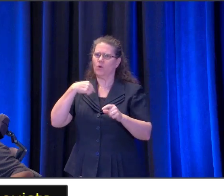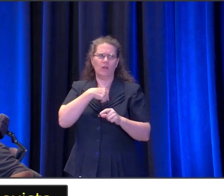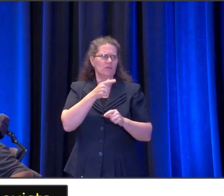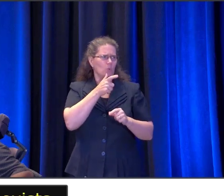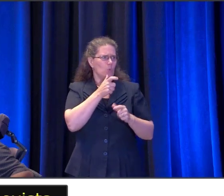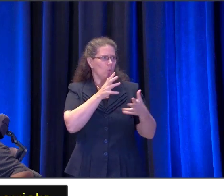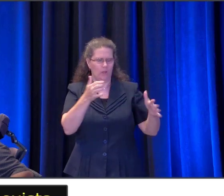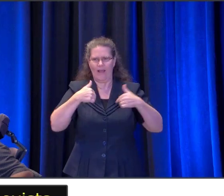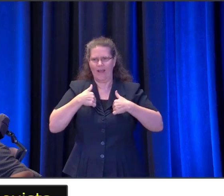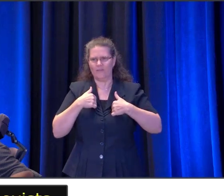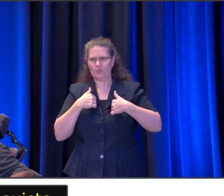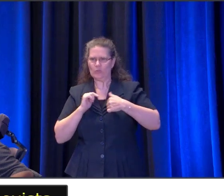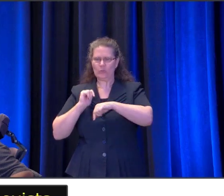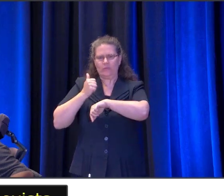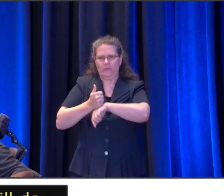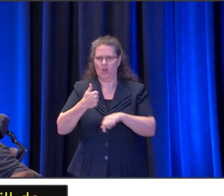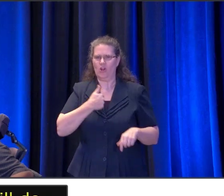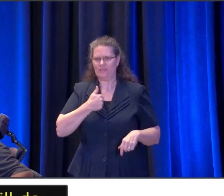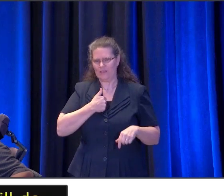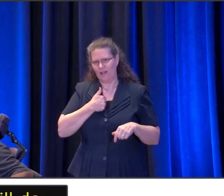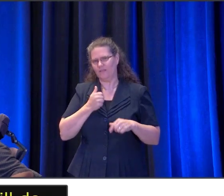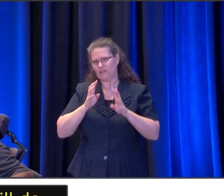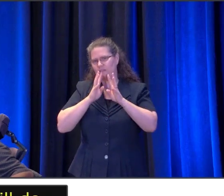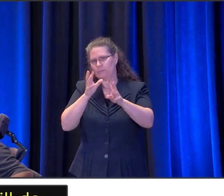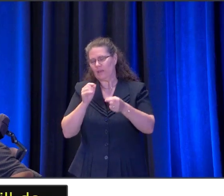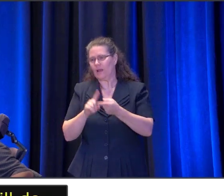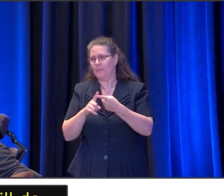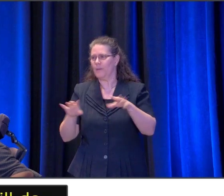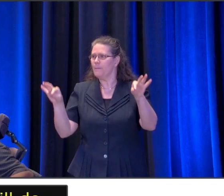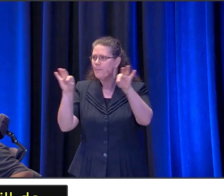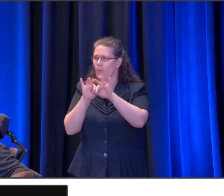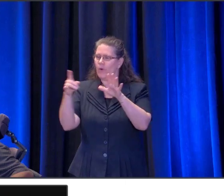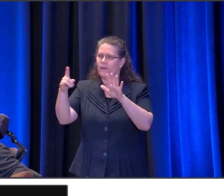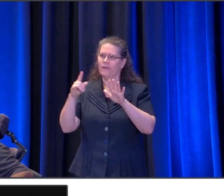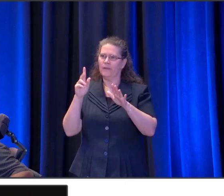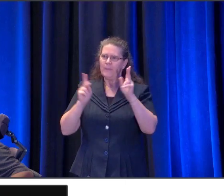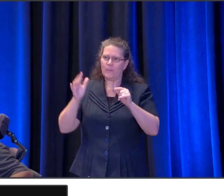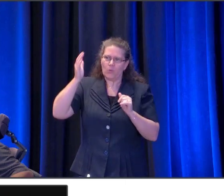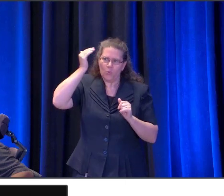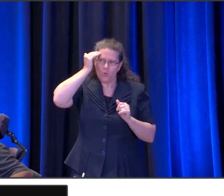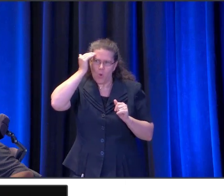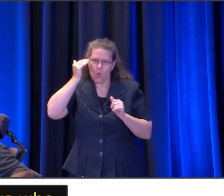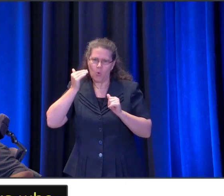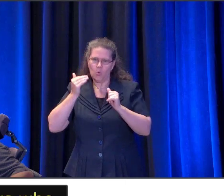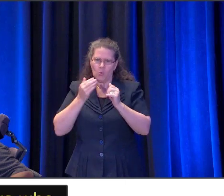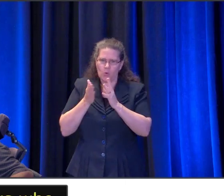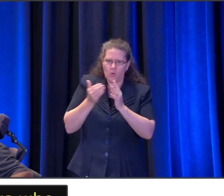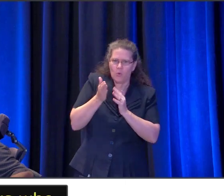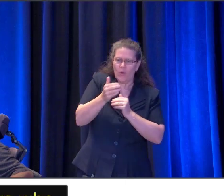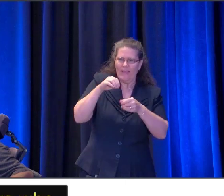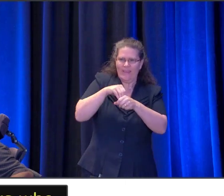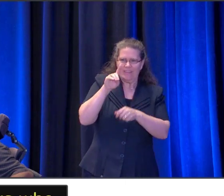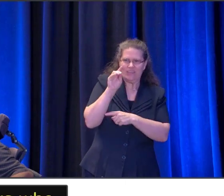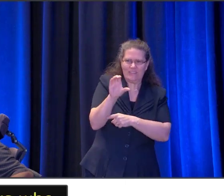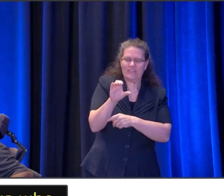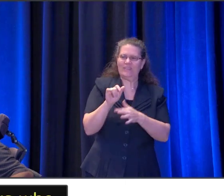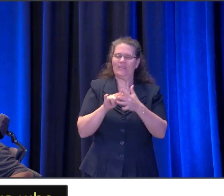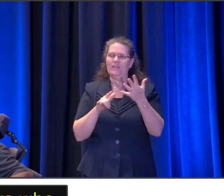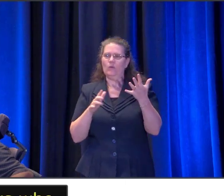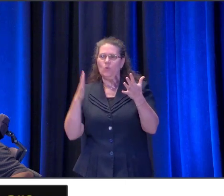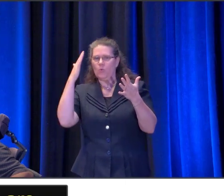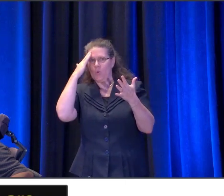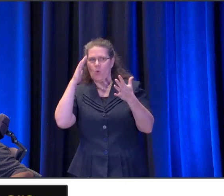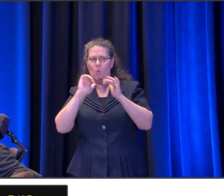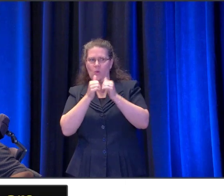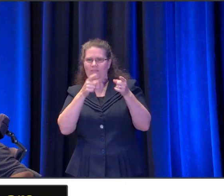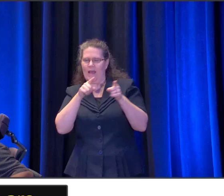need folks who are connected, who are here, who are aware of what's going on. And so I want to really support the organization to